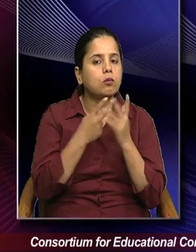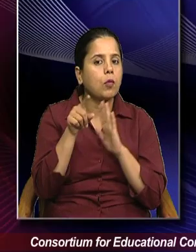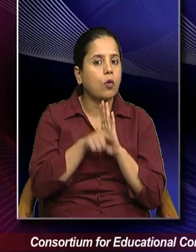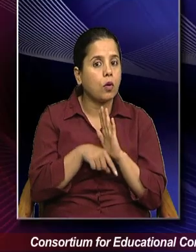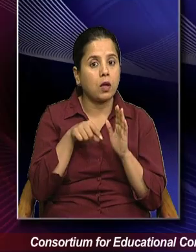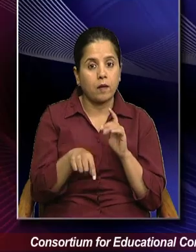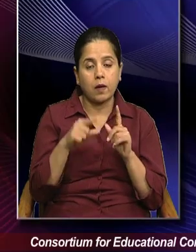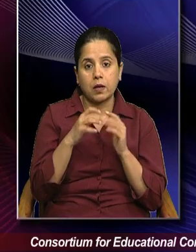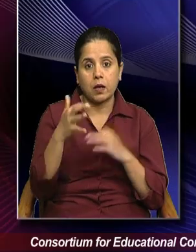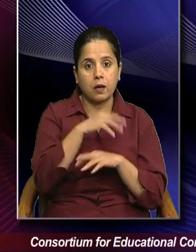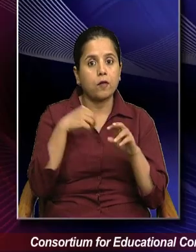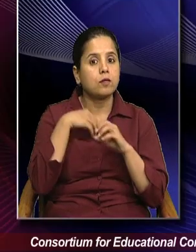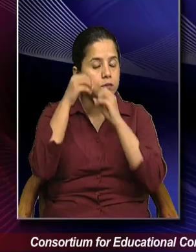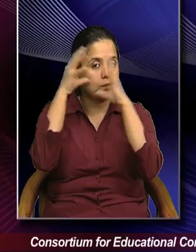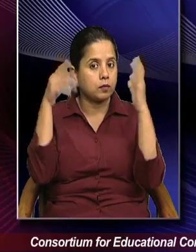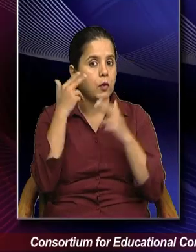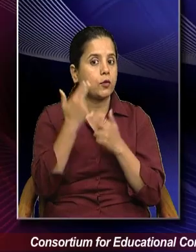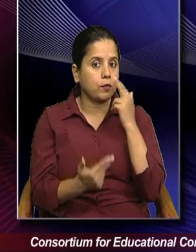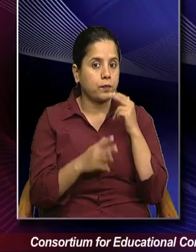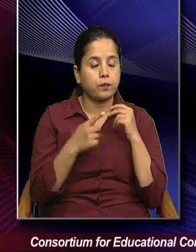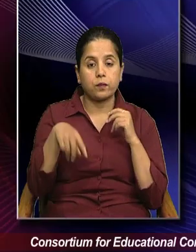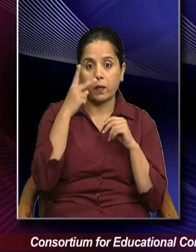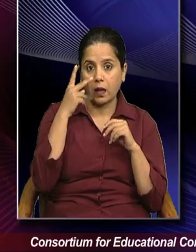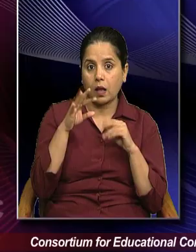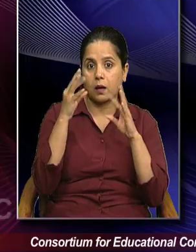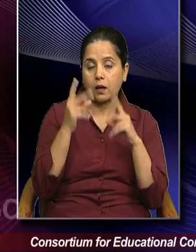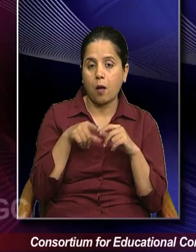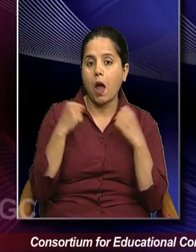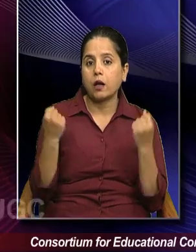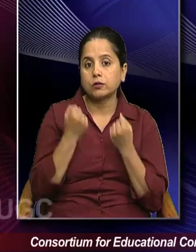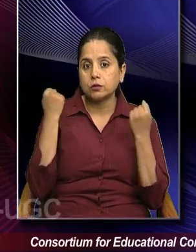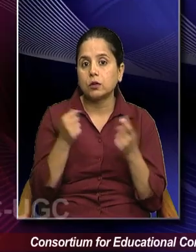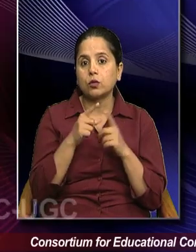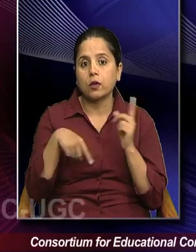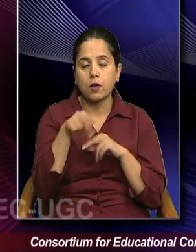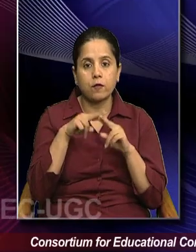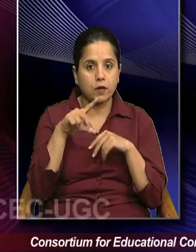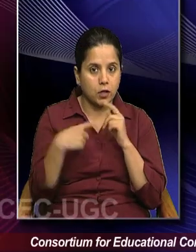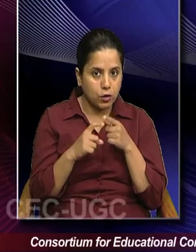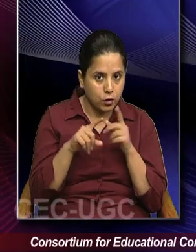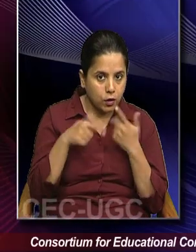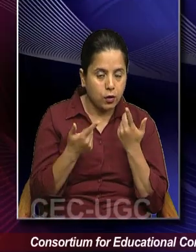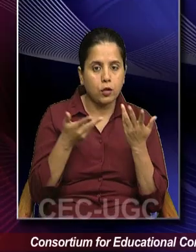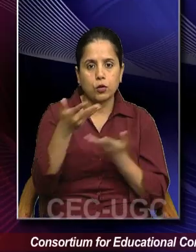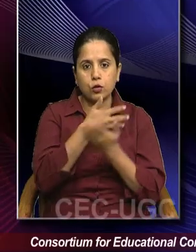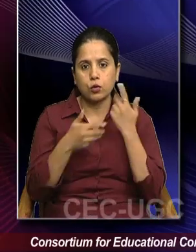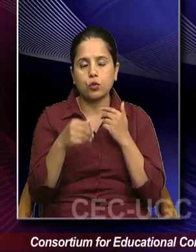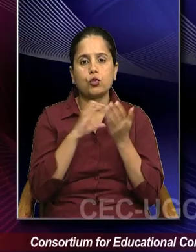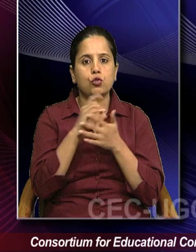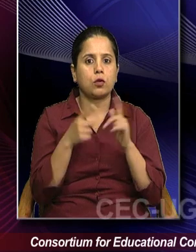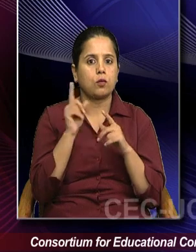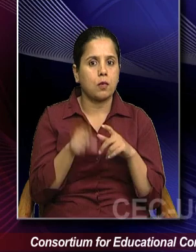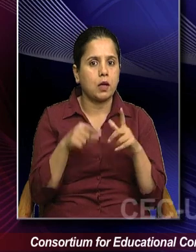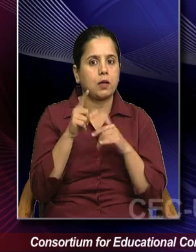Data visualization story, the see the numbers in action feature using interactive charts to make the